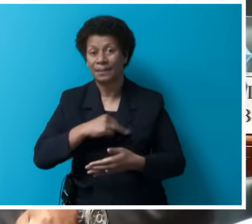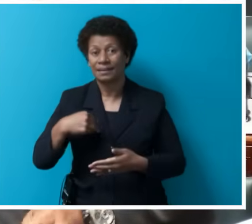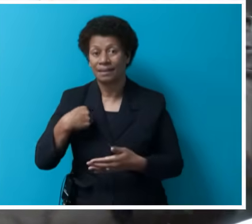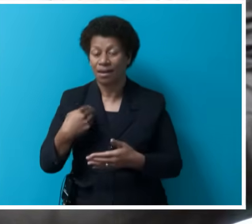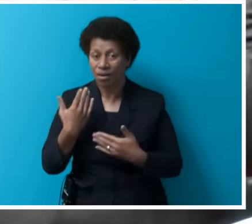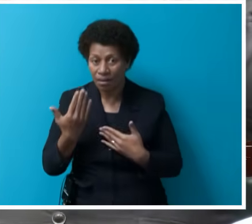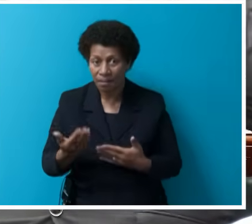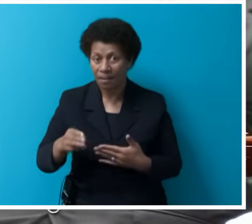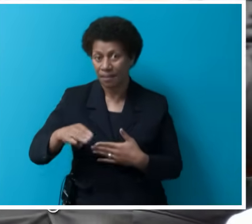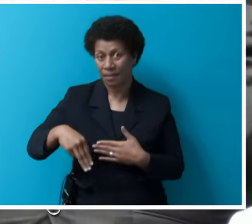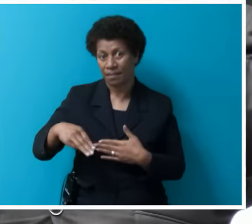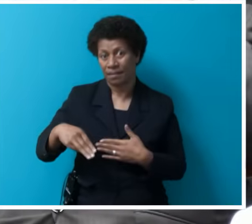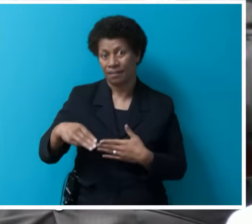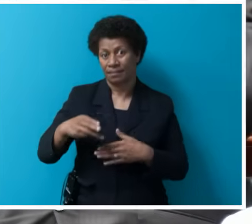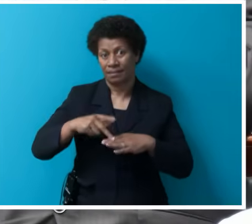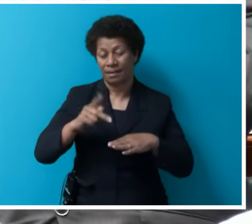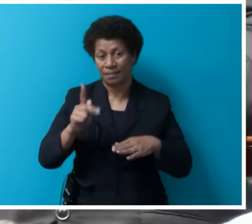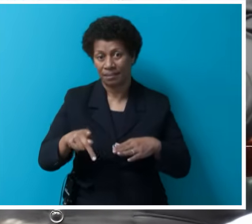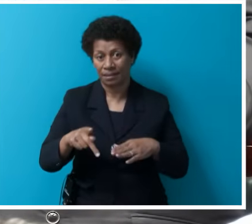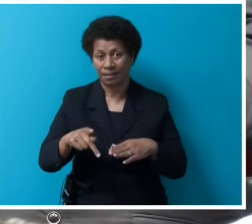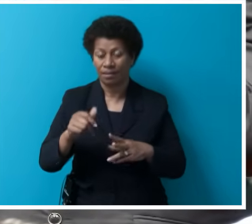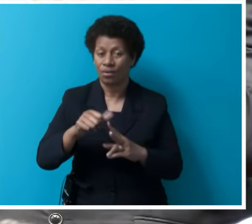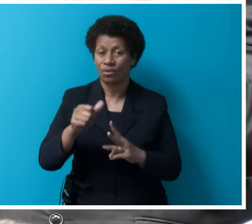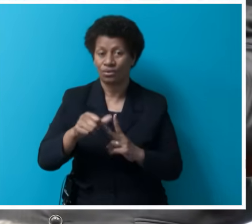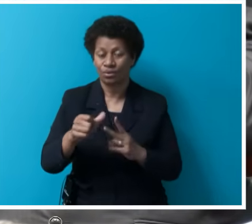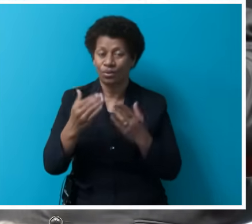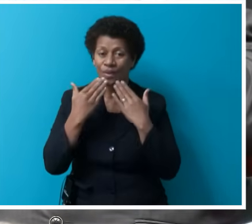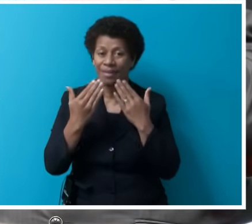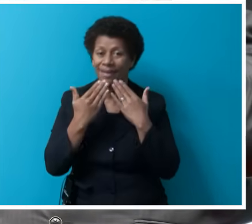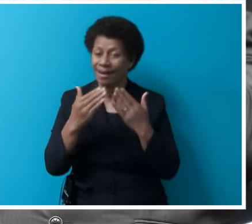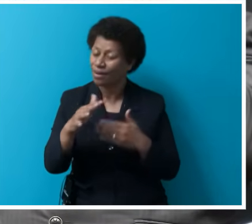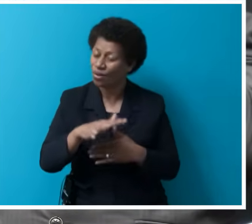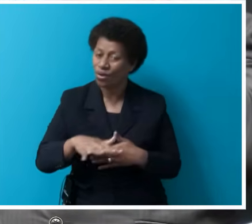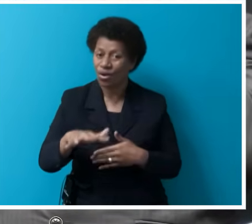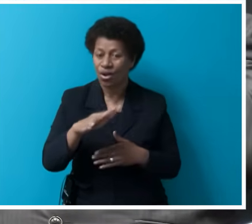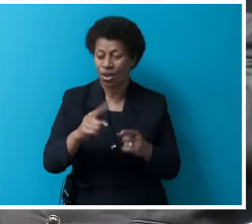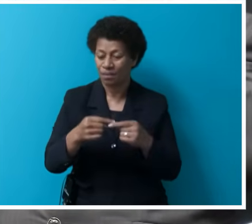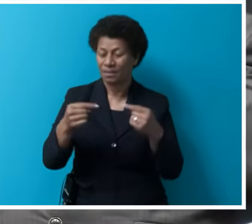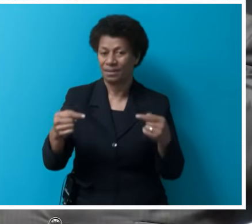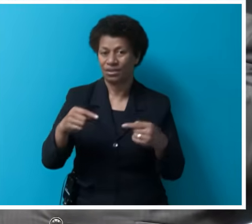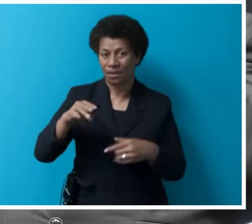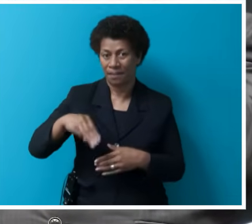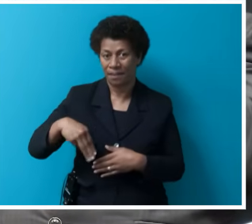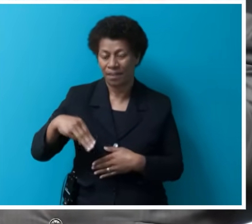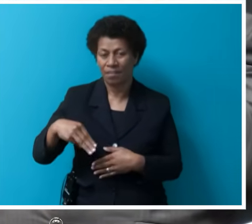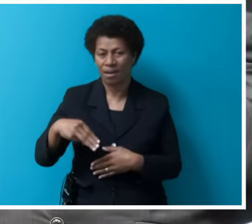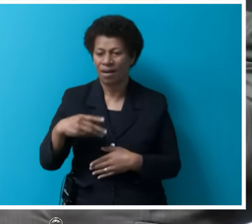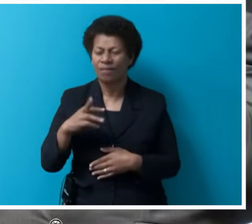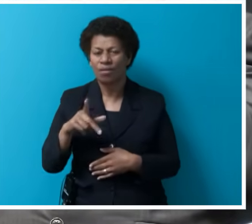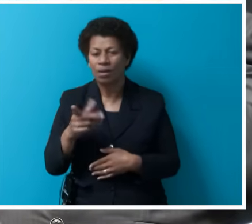Opposition members for their contribution. Mr. Speaker, I want to take this opportunity very quickly to